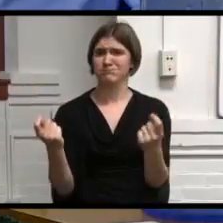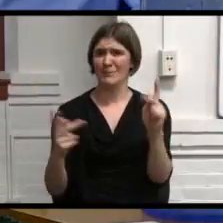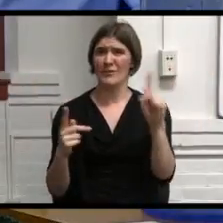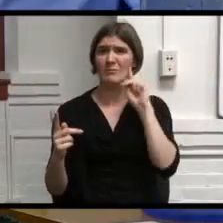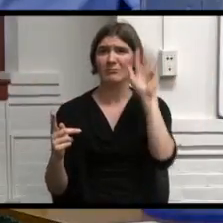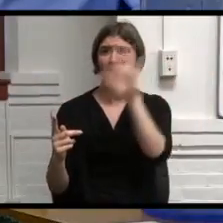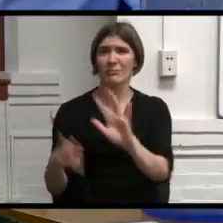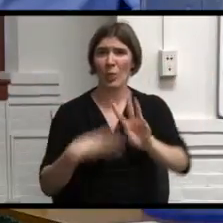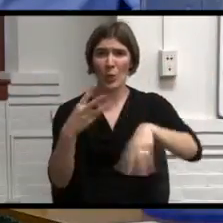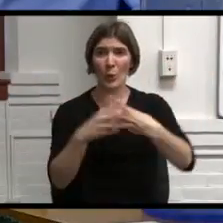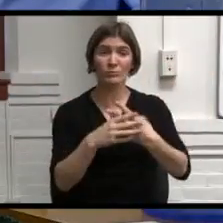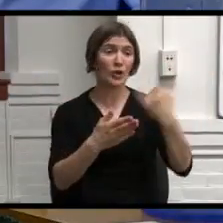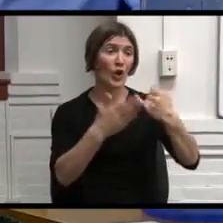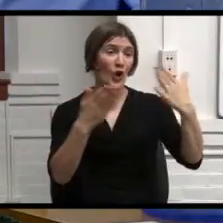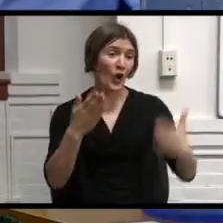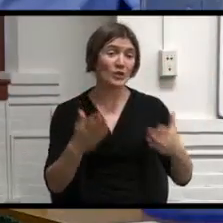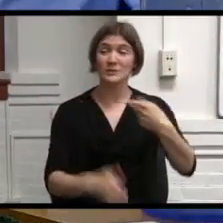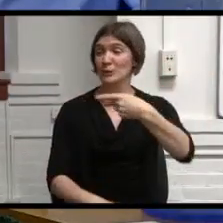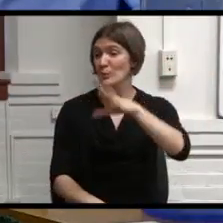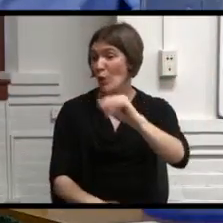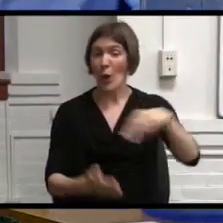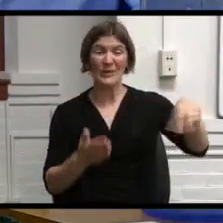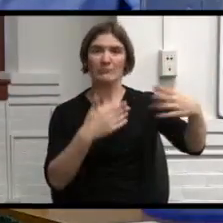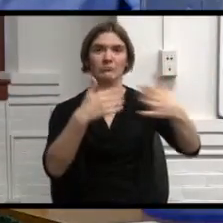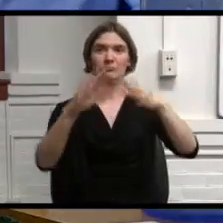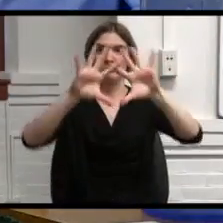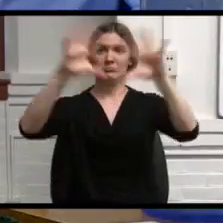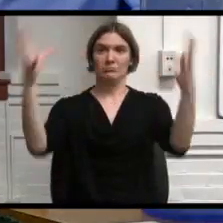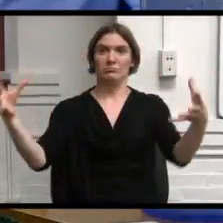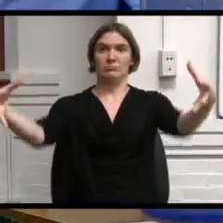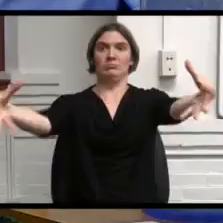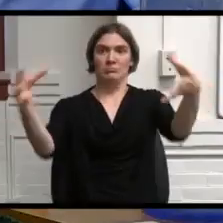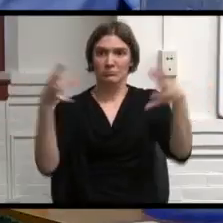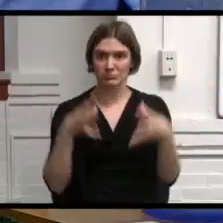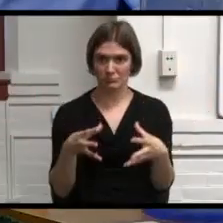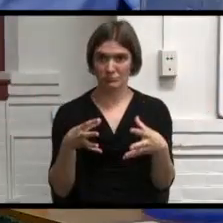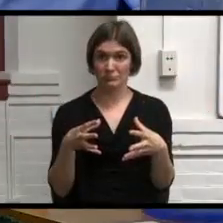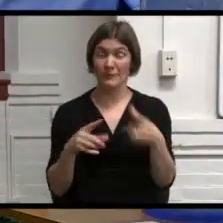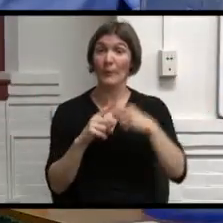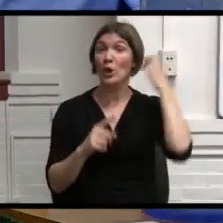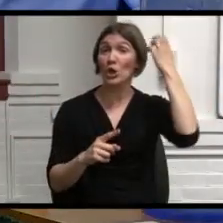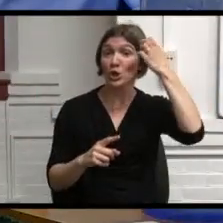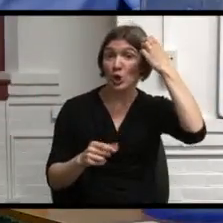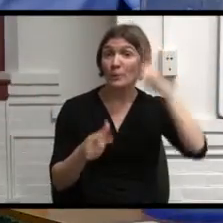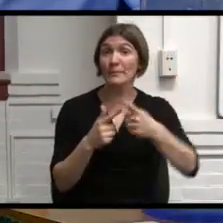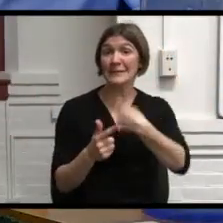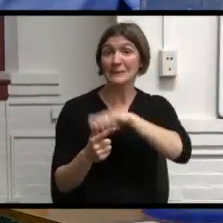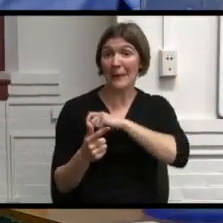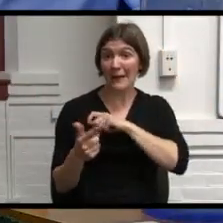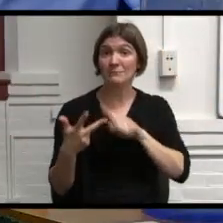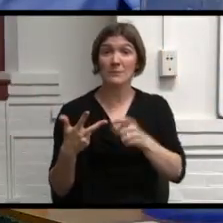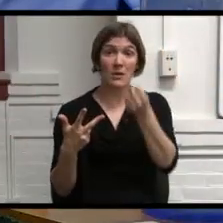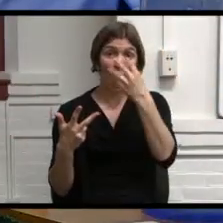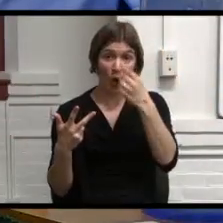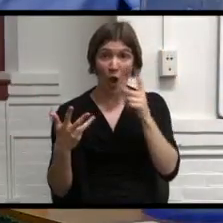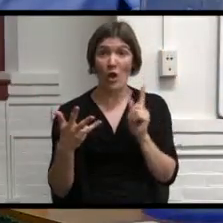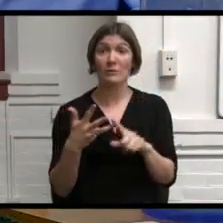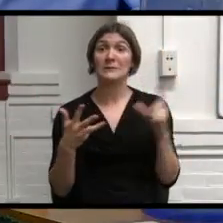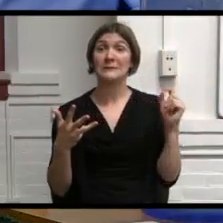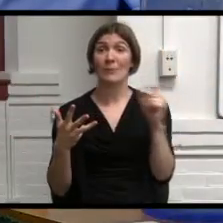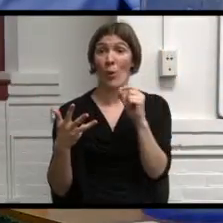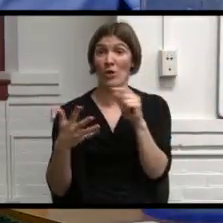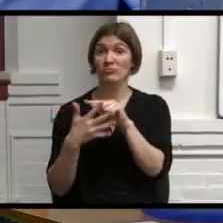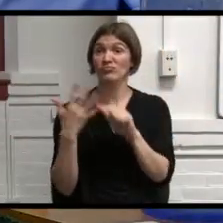attendees, artists, and professionals from all over the world, including Europe, Spain, Hong Kong, and